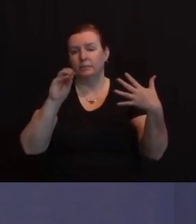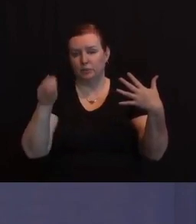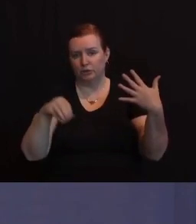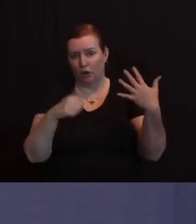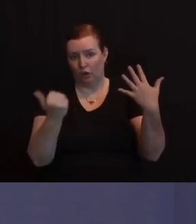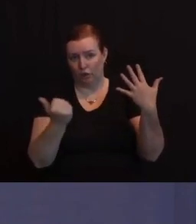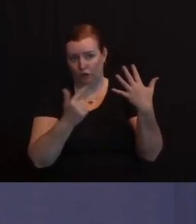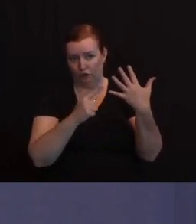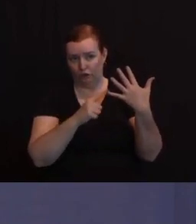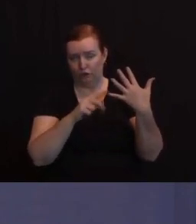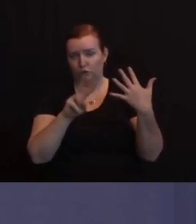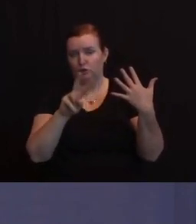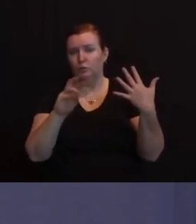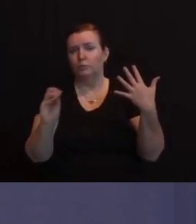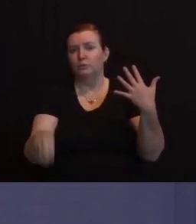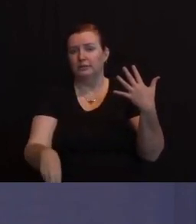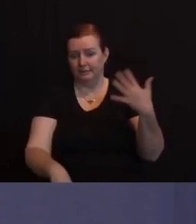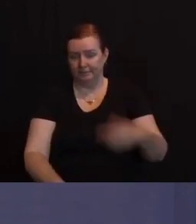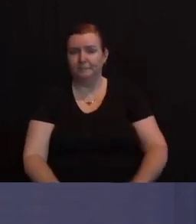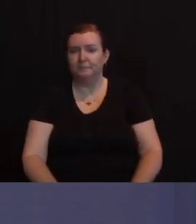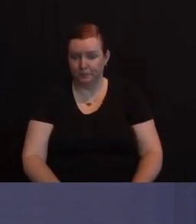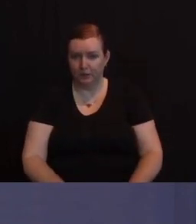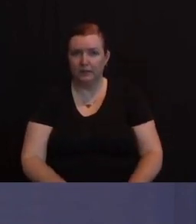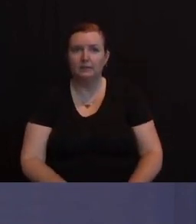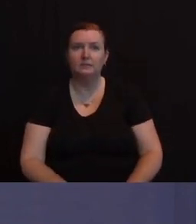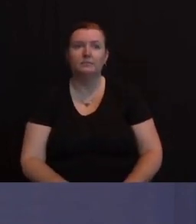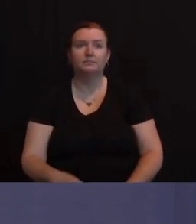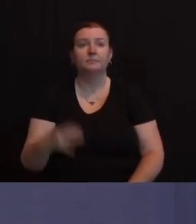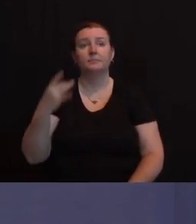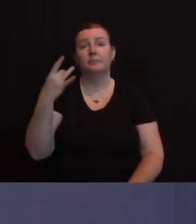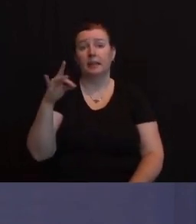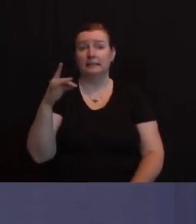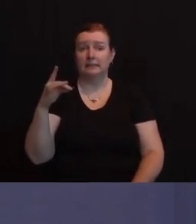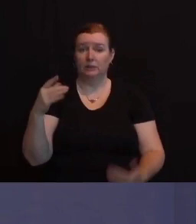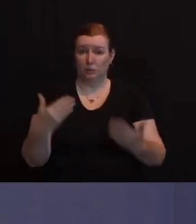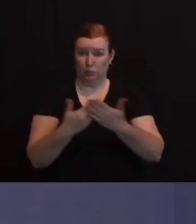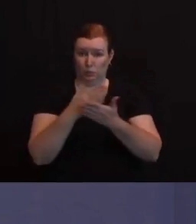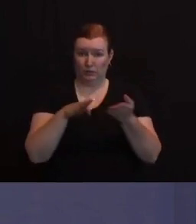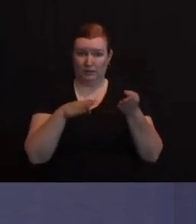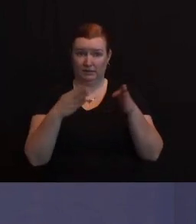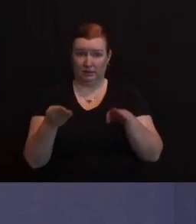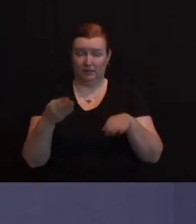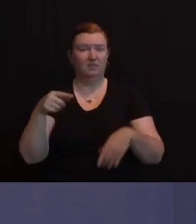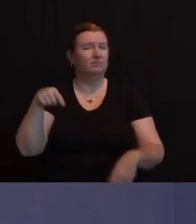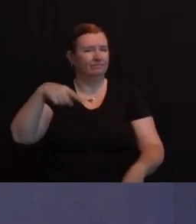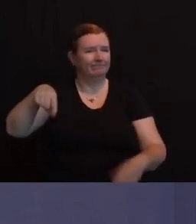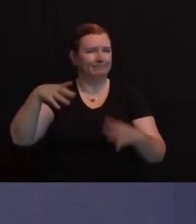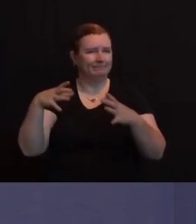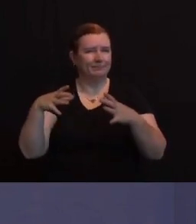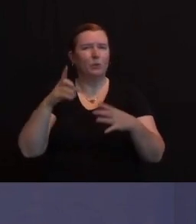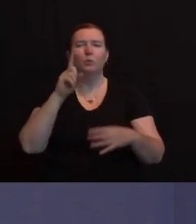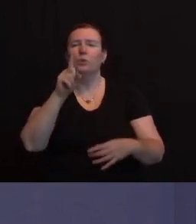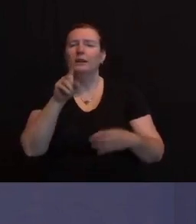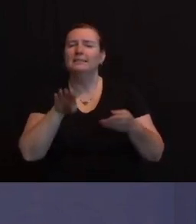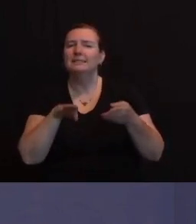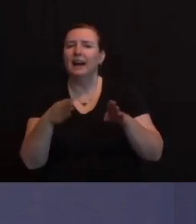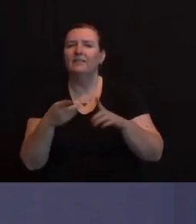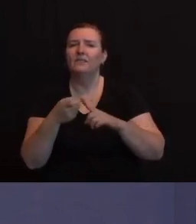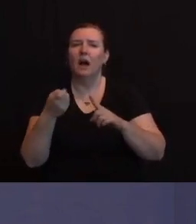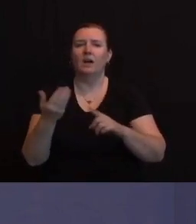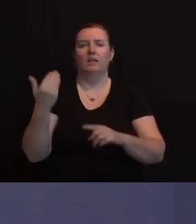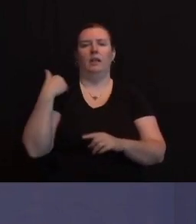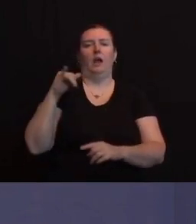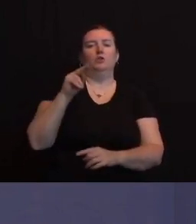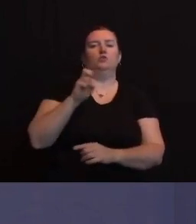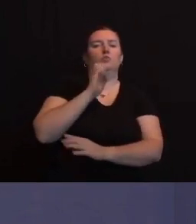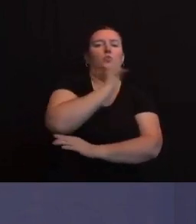1.8%. Of the 18 newly reported deaths, only one reported death dates back to June.